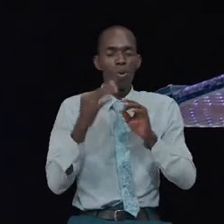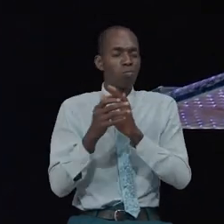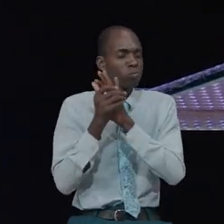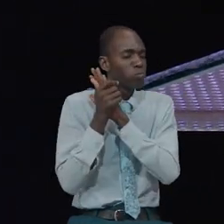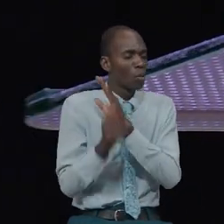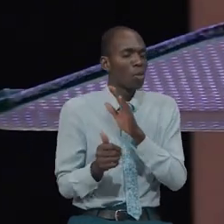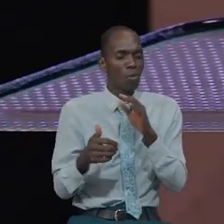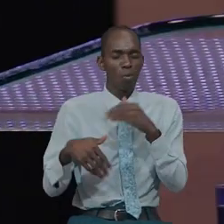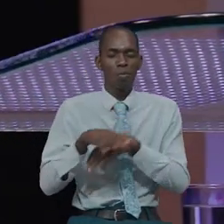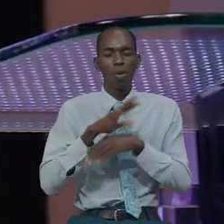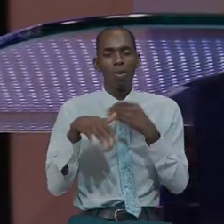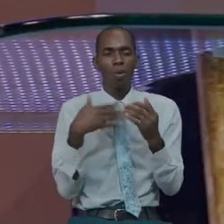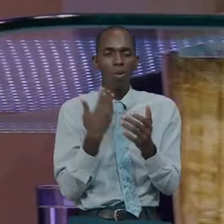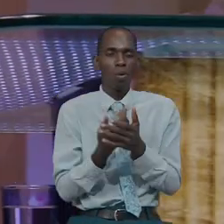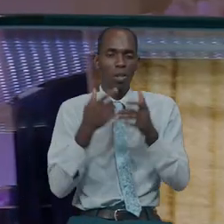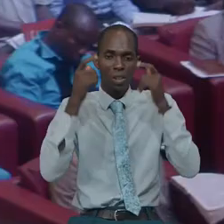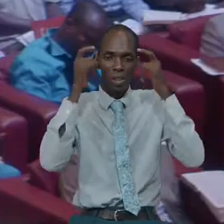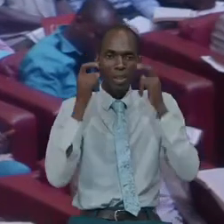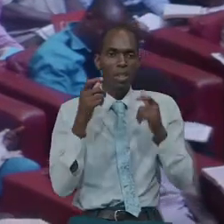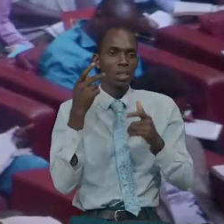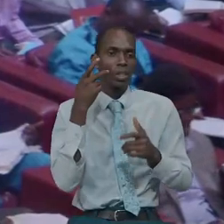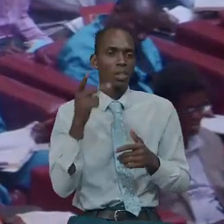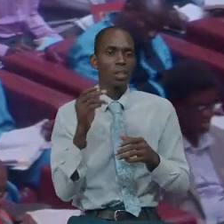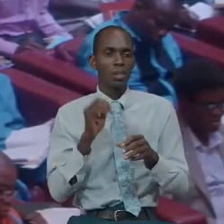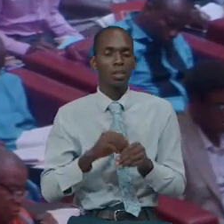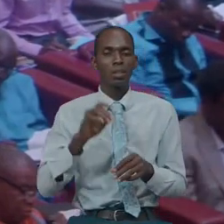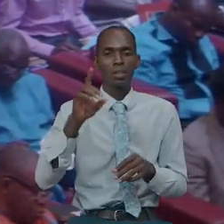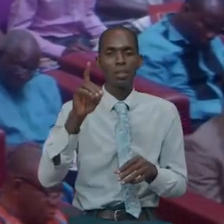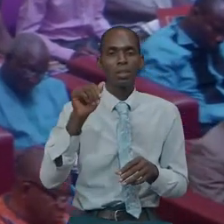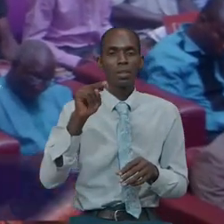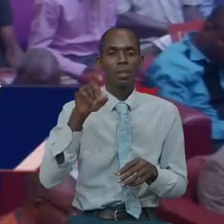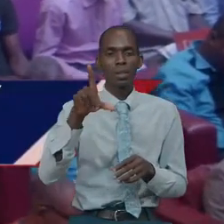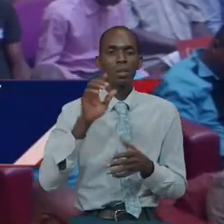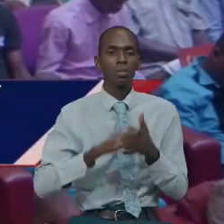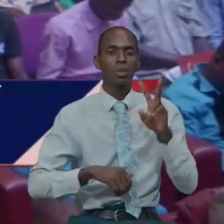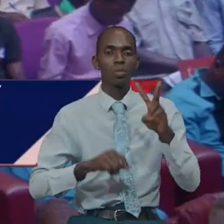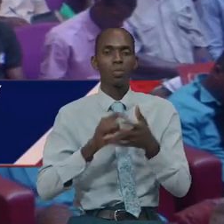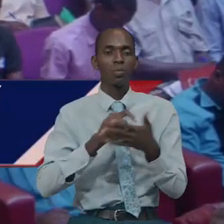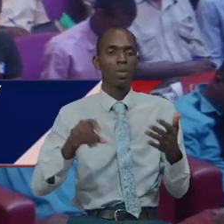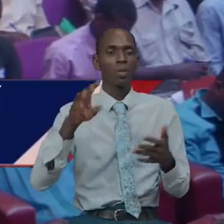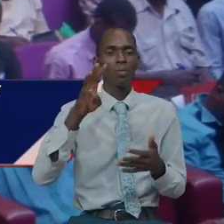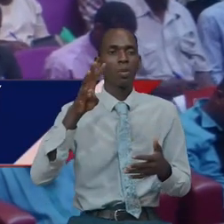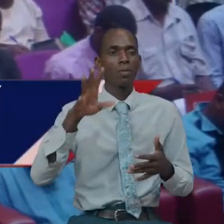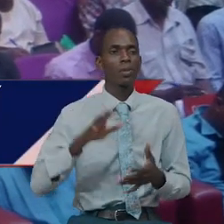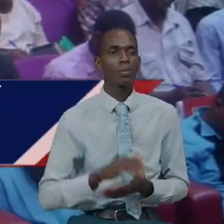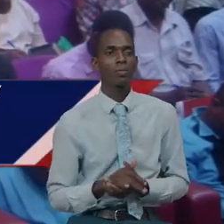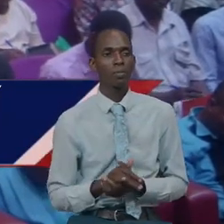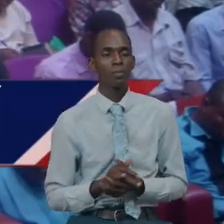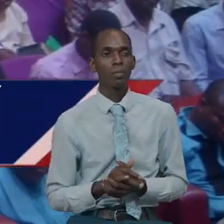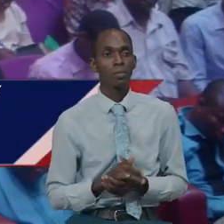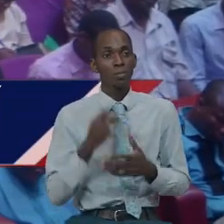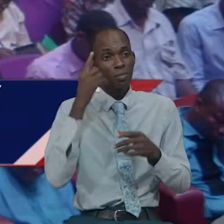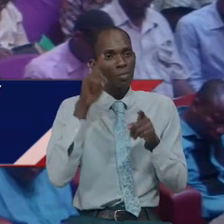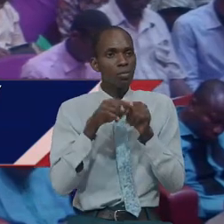crowns. We're looking at Daniel chapter 2 verse 45. In Daniel chapter 2 verse 45, for